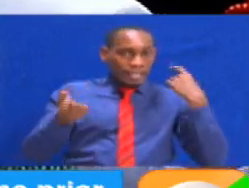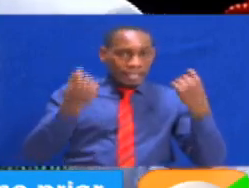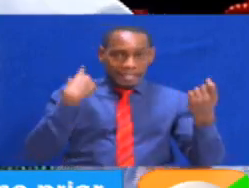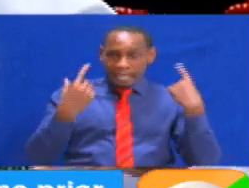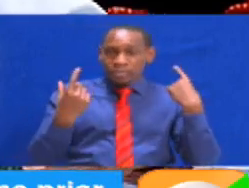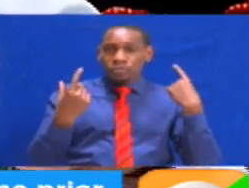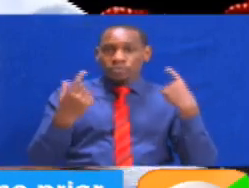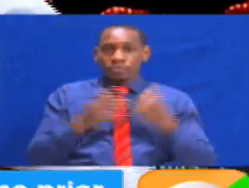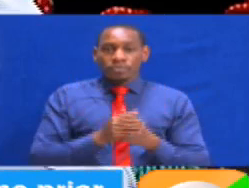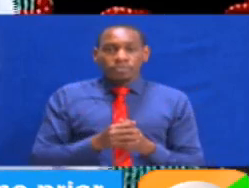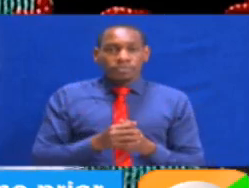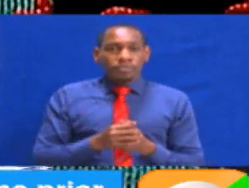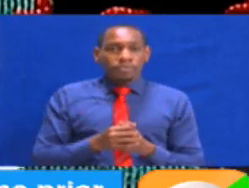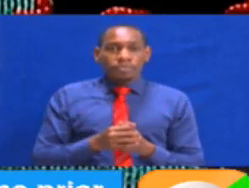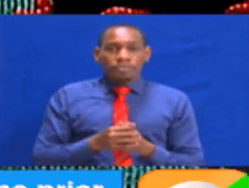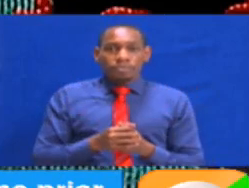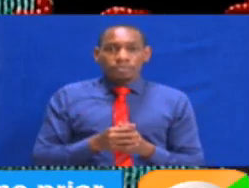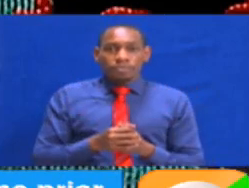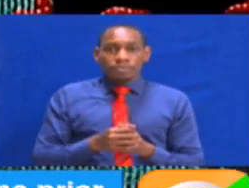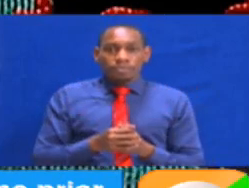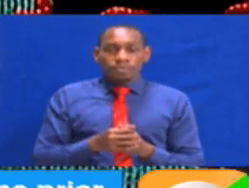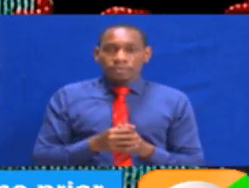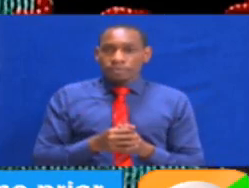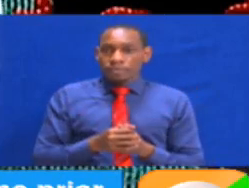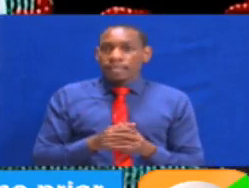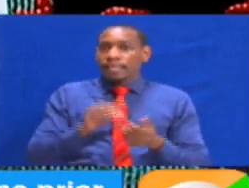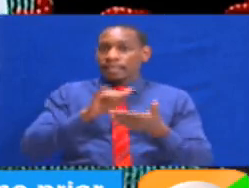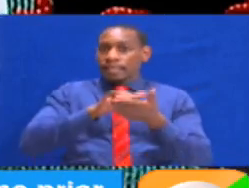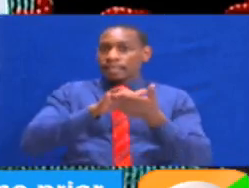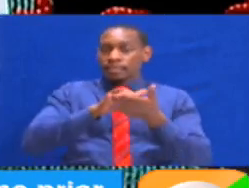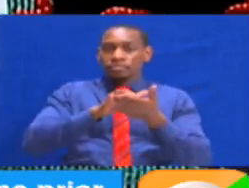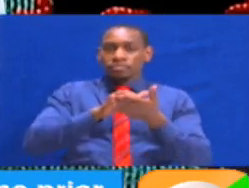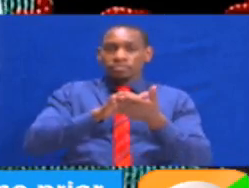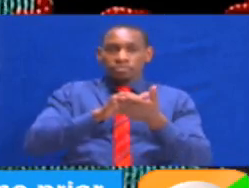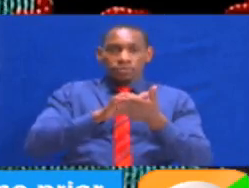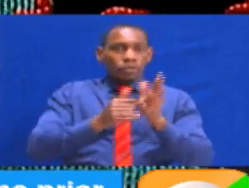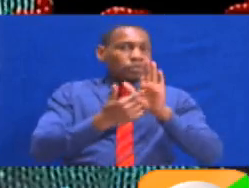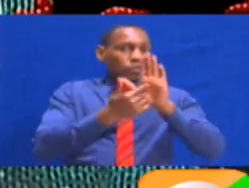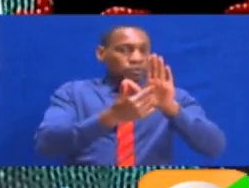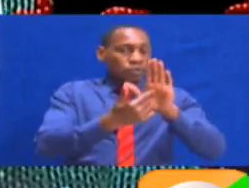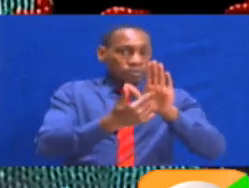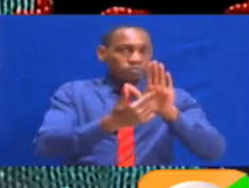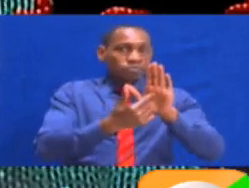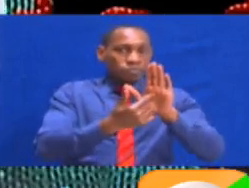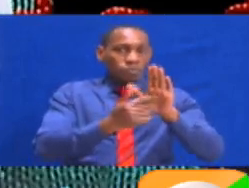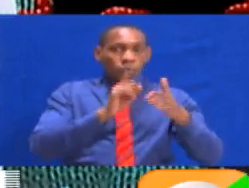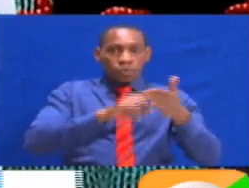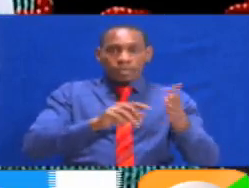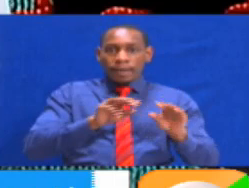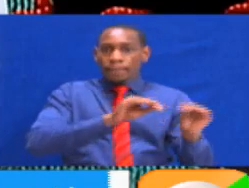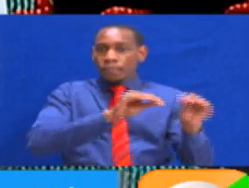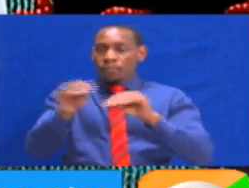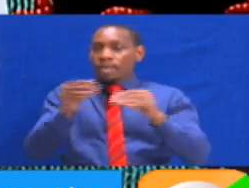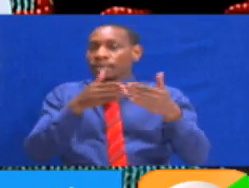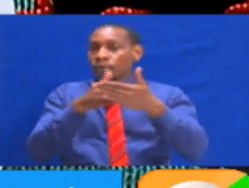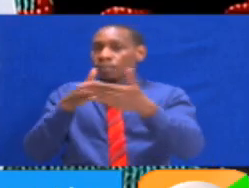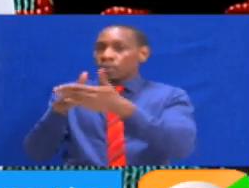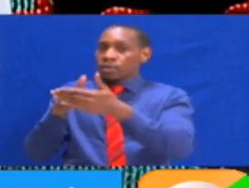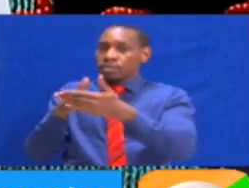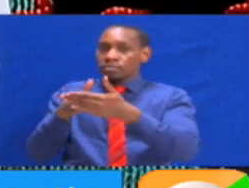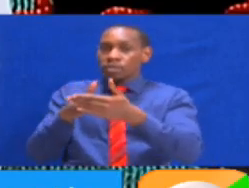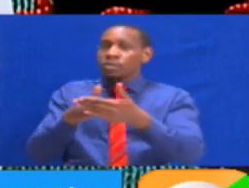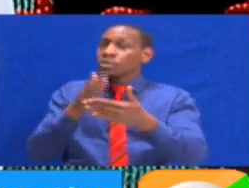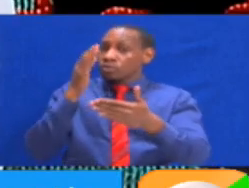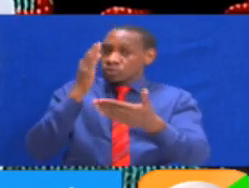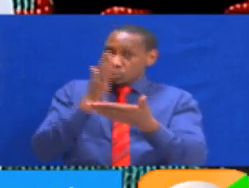in Kericho. Again, look at that, because it says a lot about our movement restrictions. Are